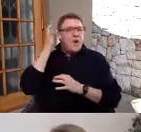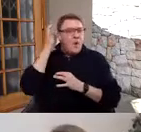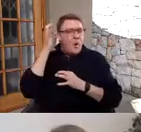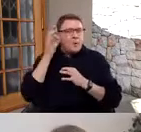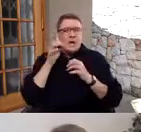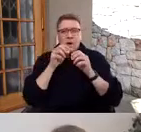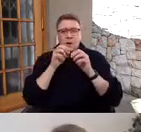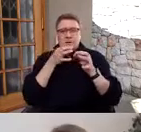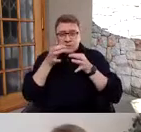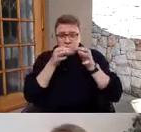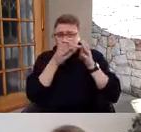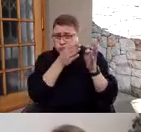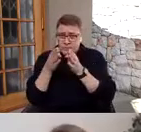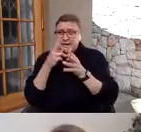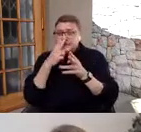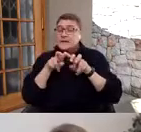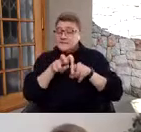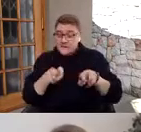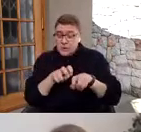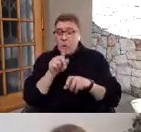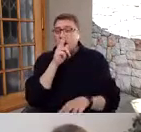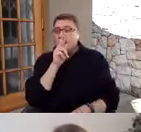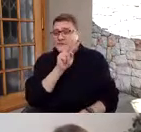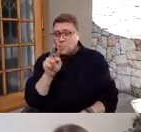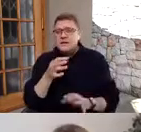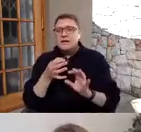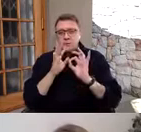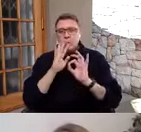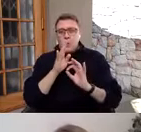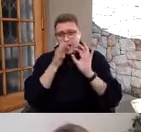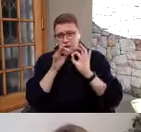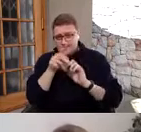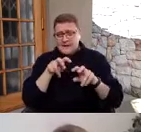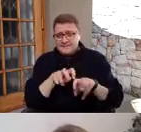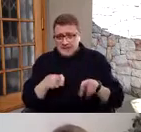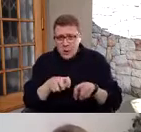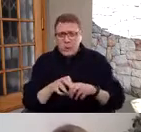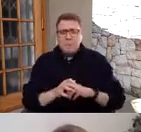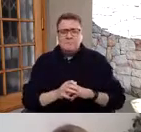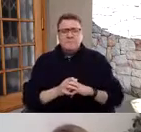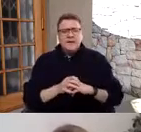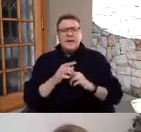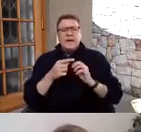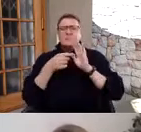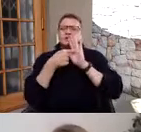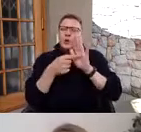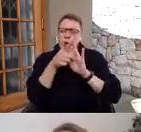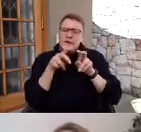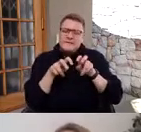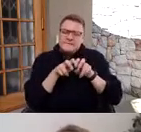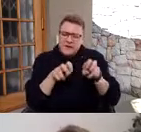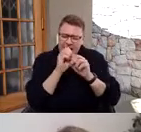so everyone can view it, and the interpreter will interpret the video. But this is just a short video to give you a glimpse